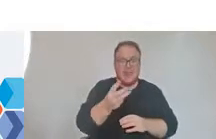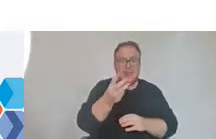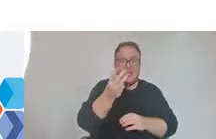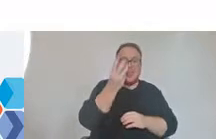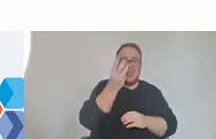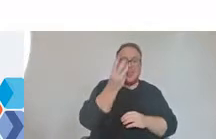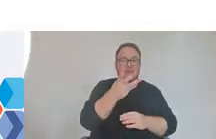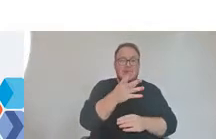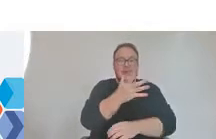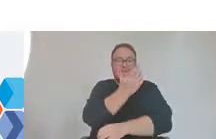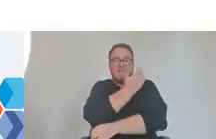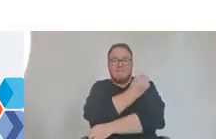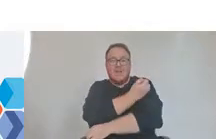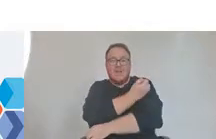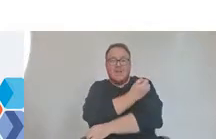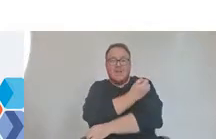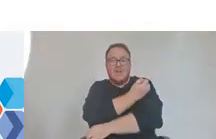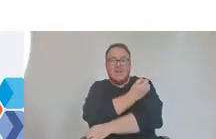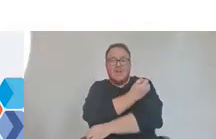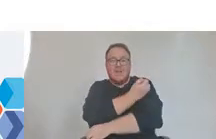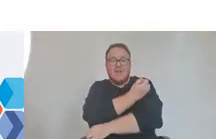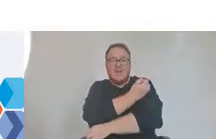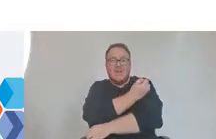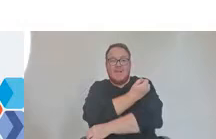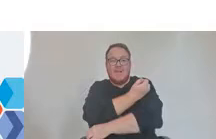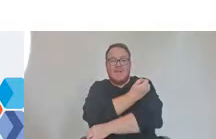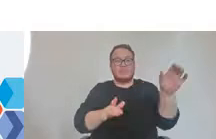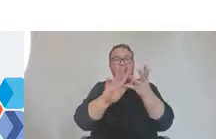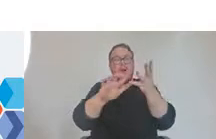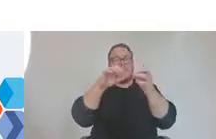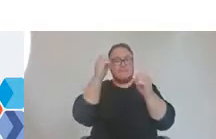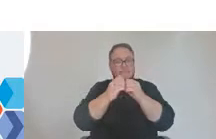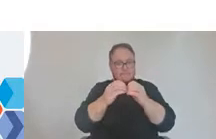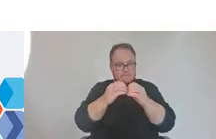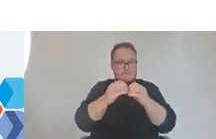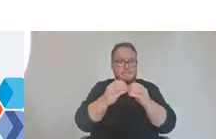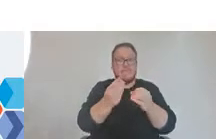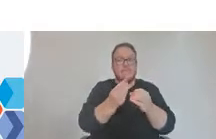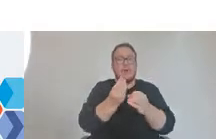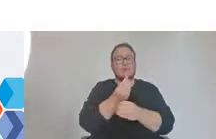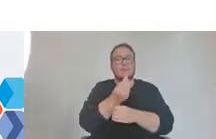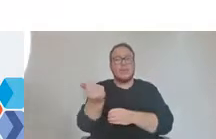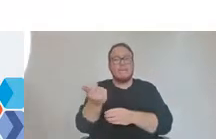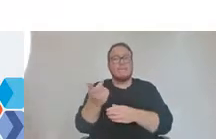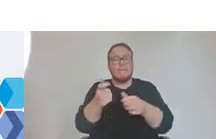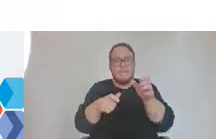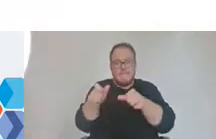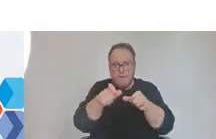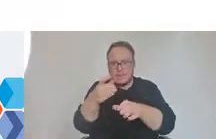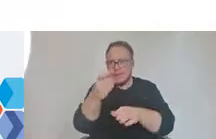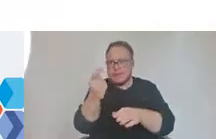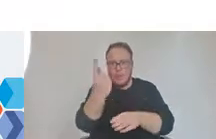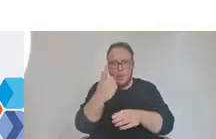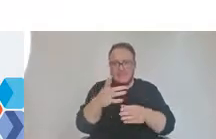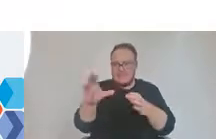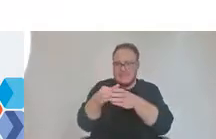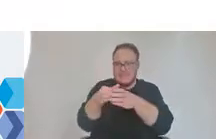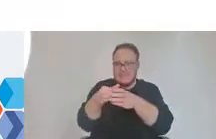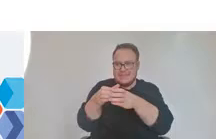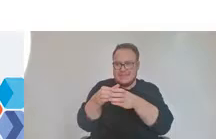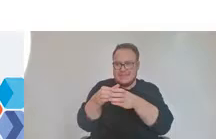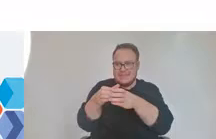vaccination centres, 3 hospital hubs, a number of community pharmacies, and also a roving team which we've